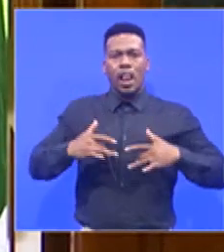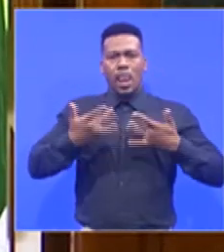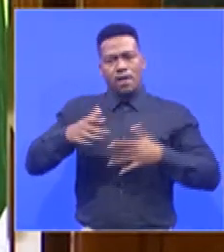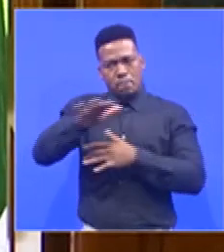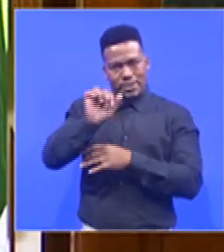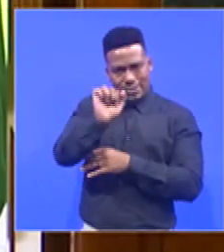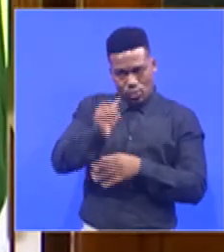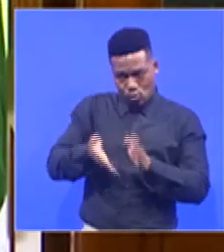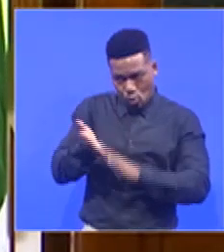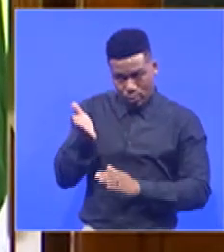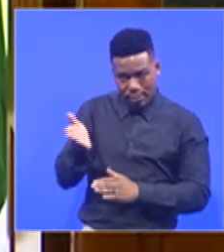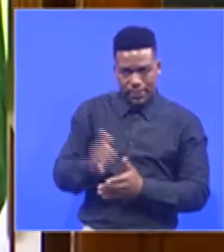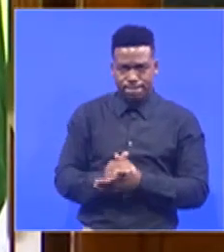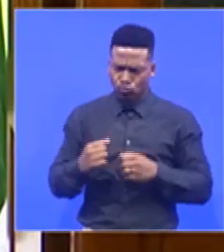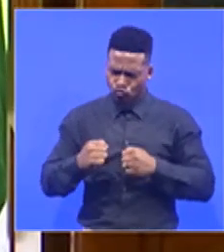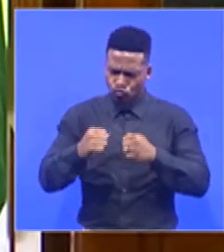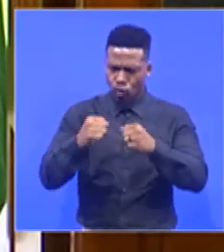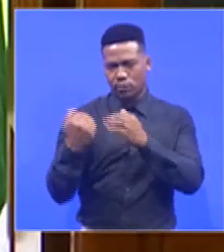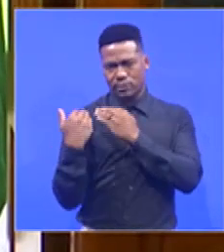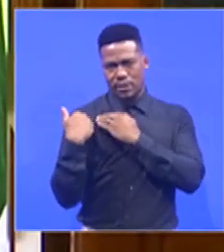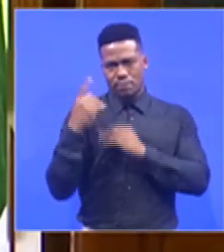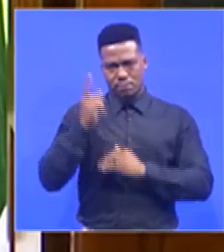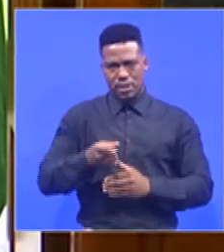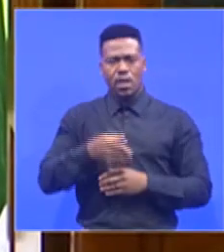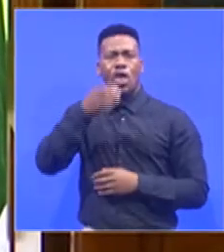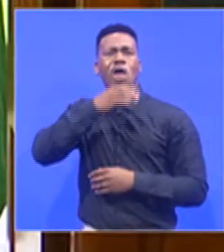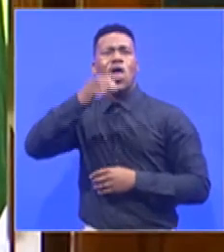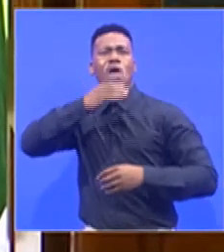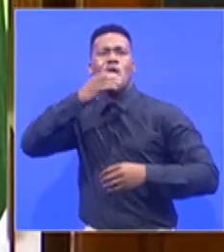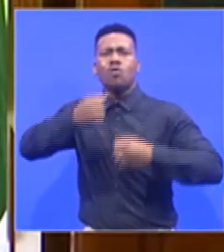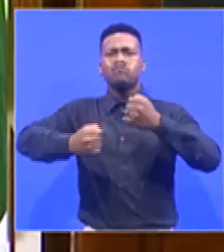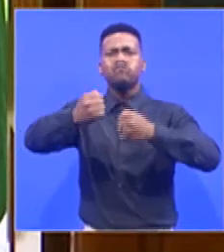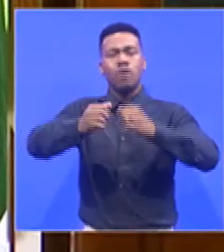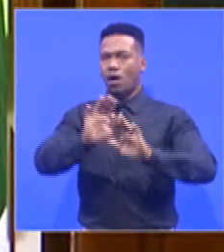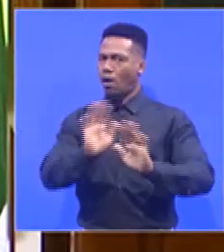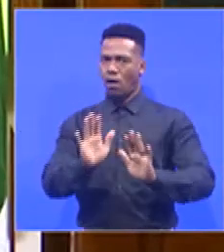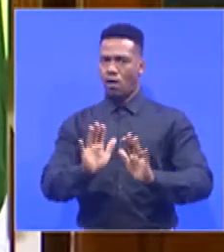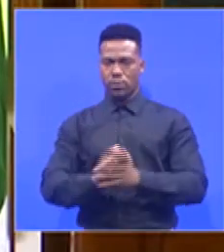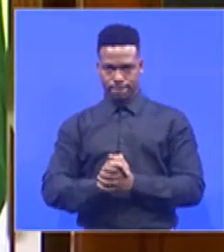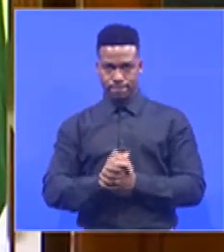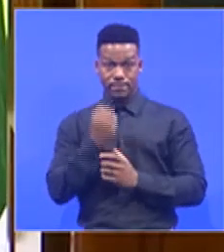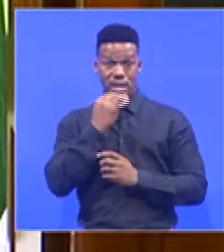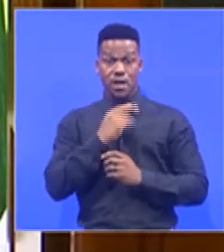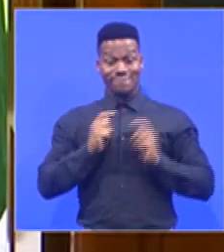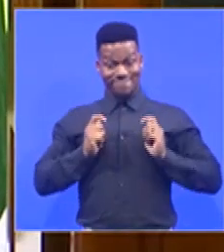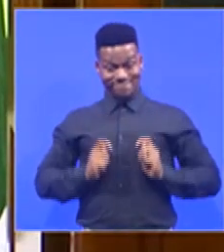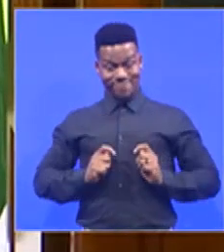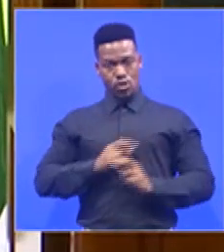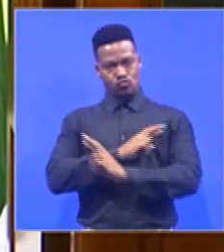destinations, to drive safely, not drink and drive. When tired, get some